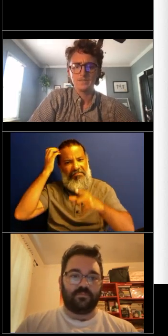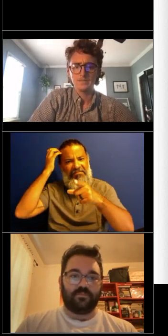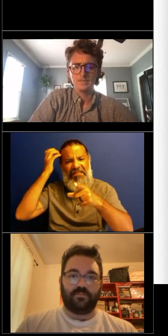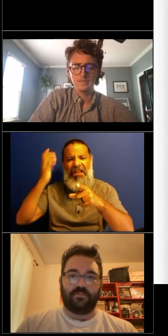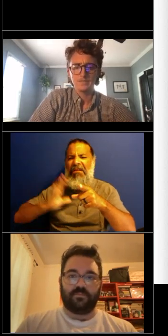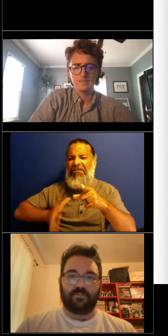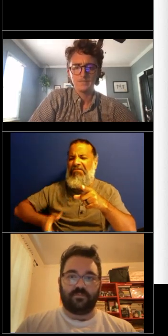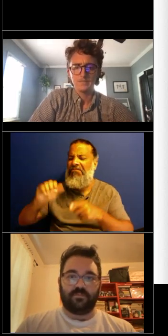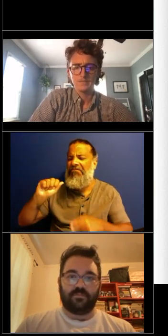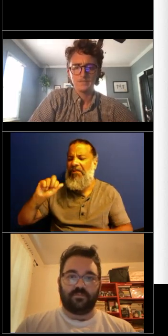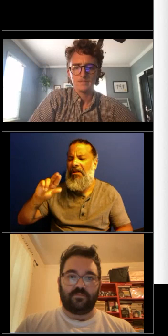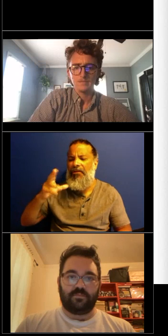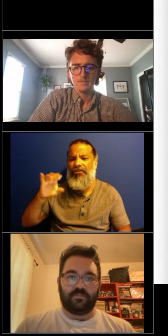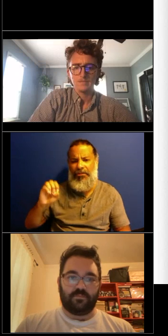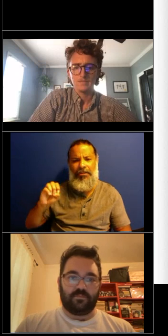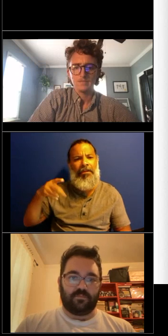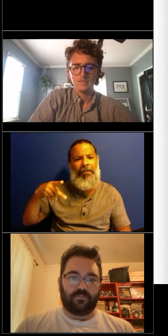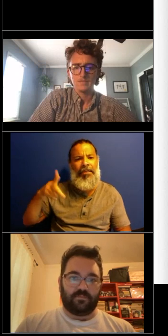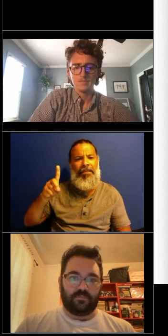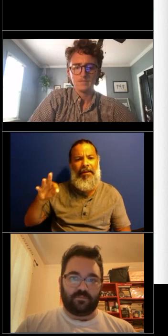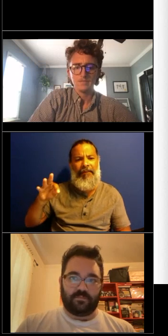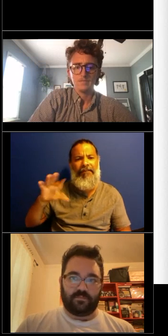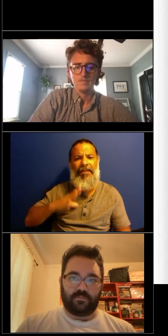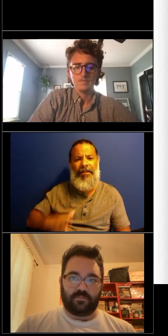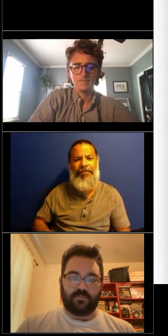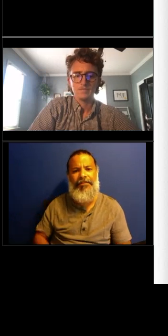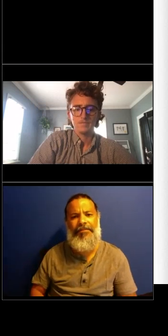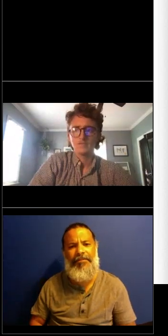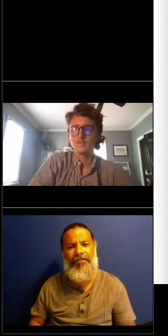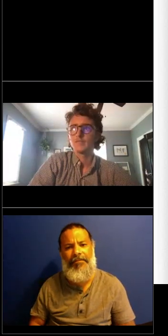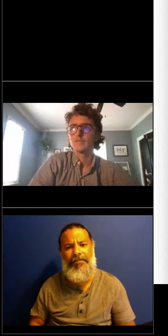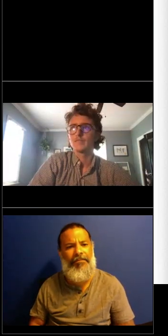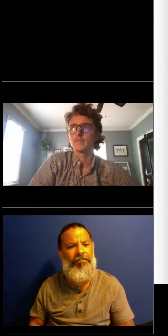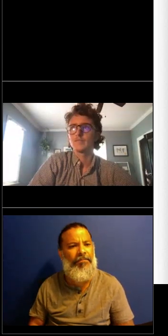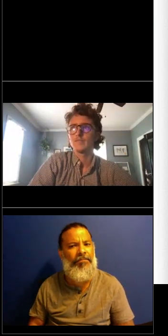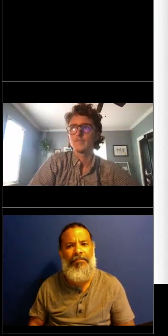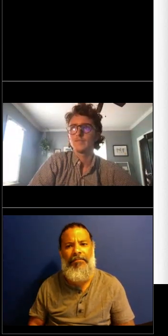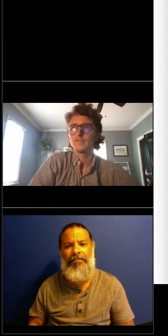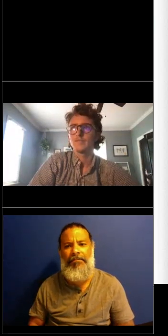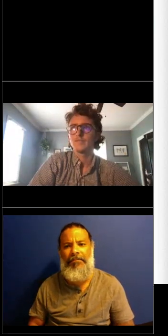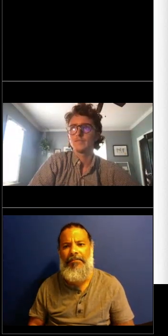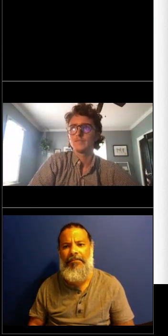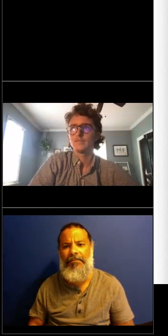fine. okay. Let's just do that then.